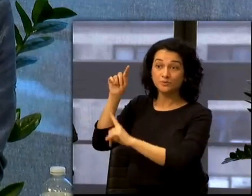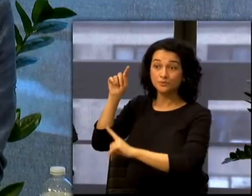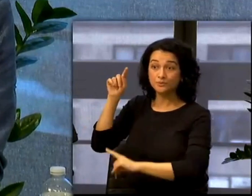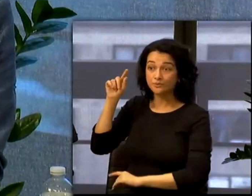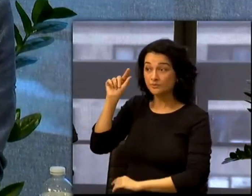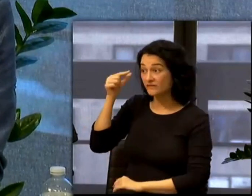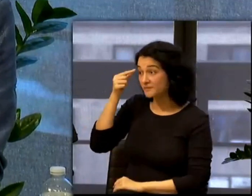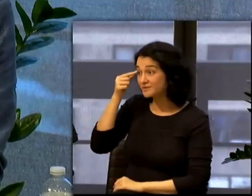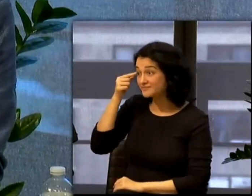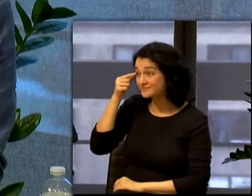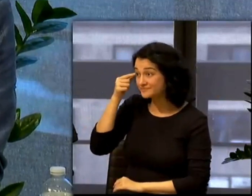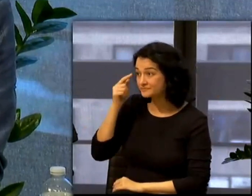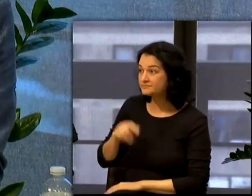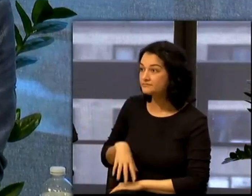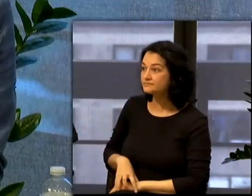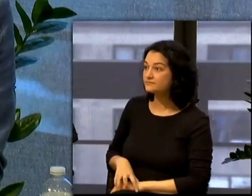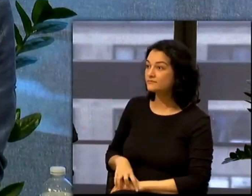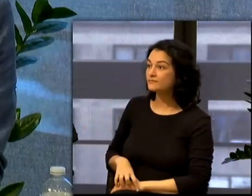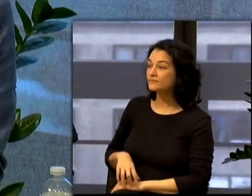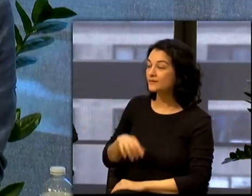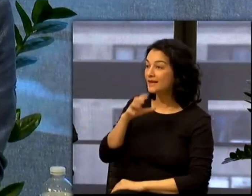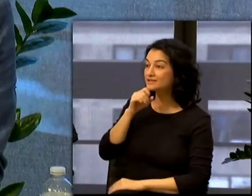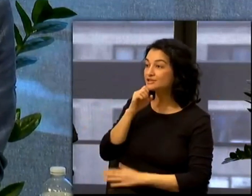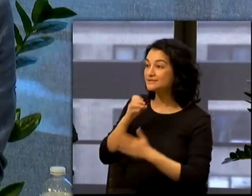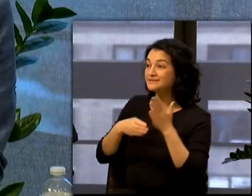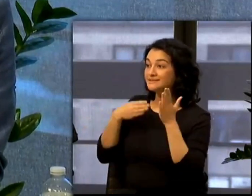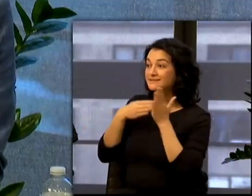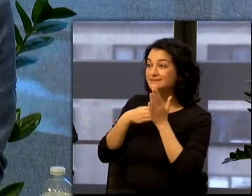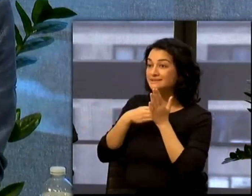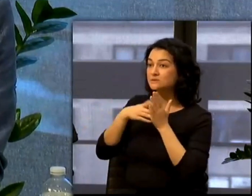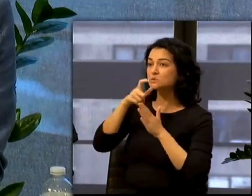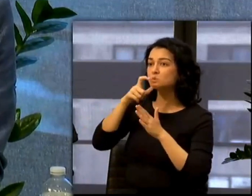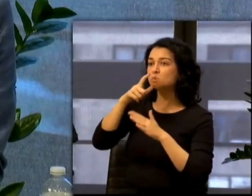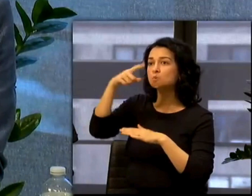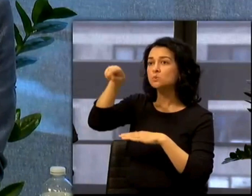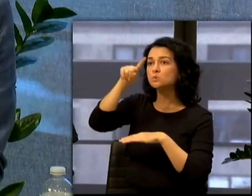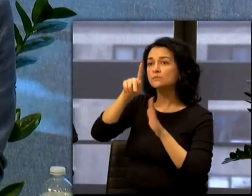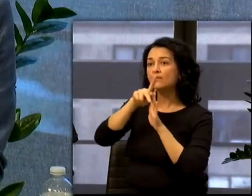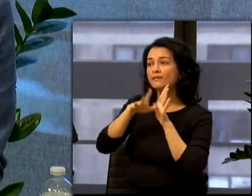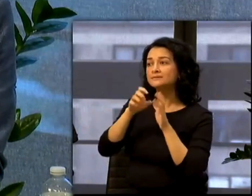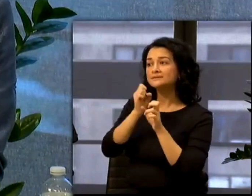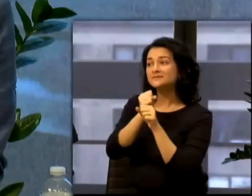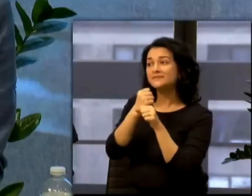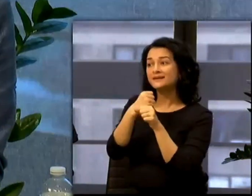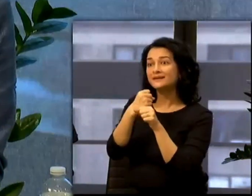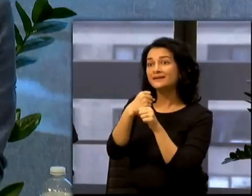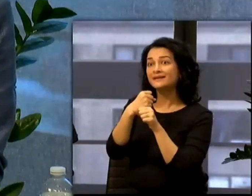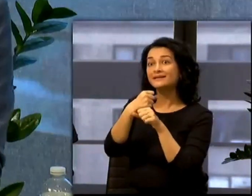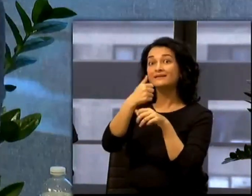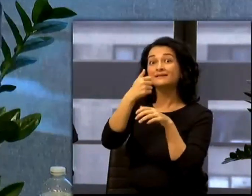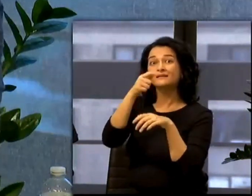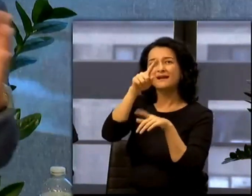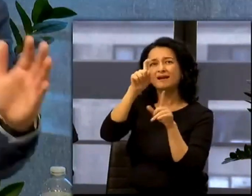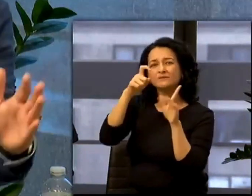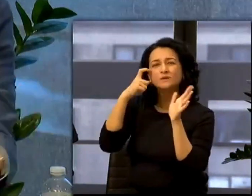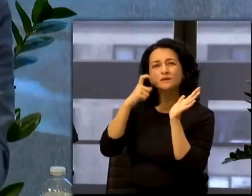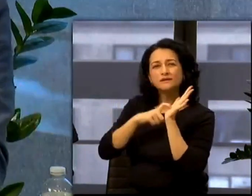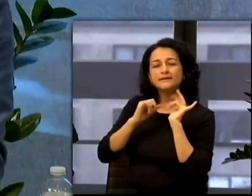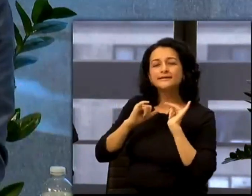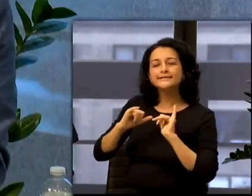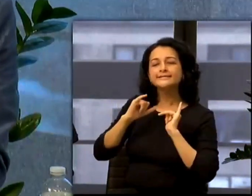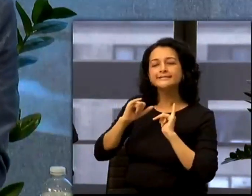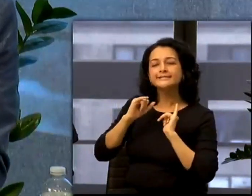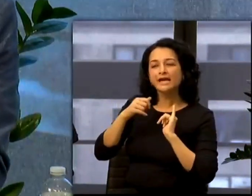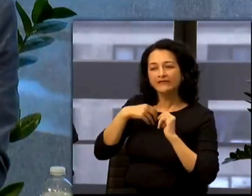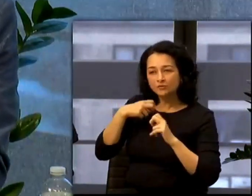by policymakers as a structural problem and should be included in all of those classes